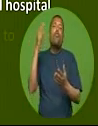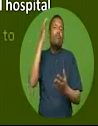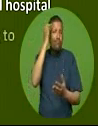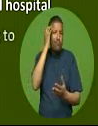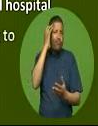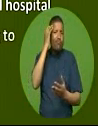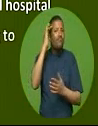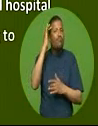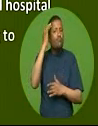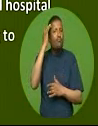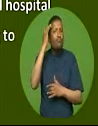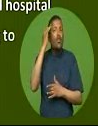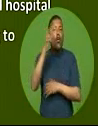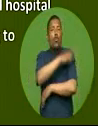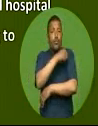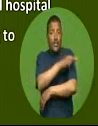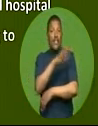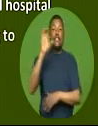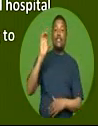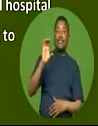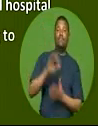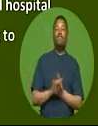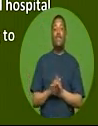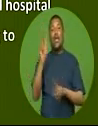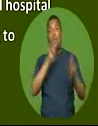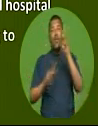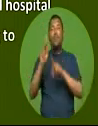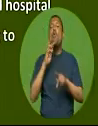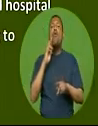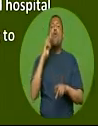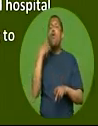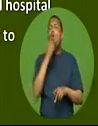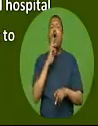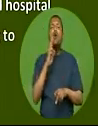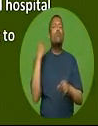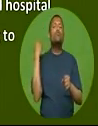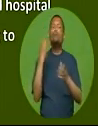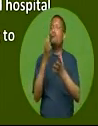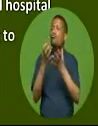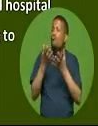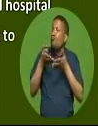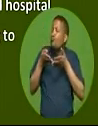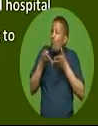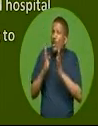hospital. C. People who are not willing to work.